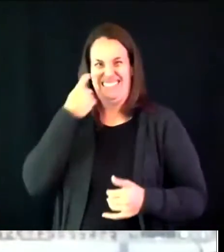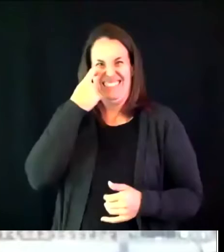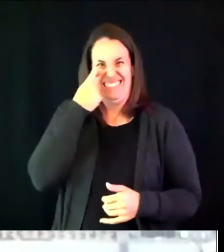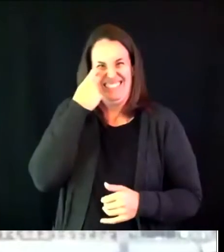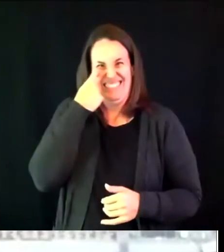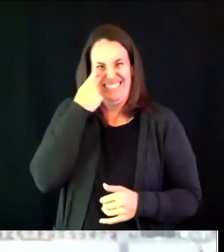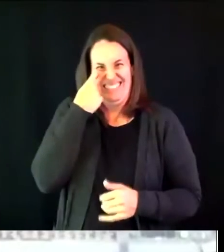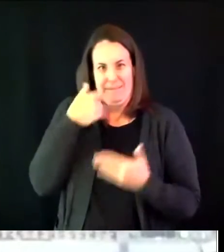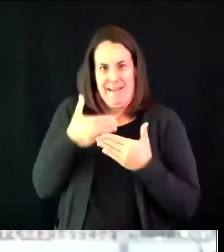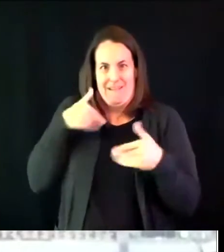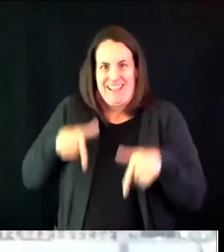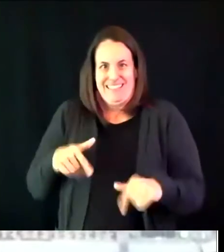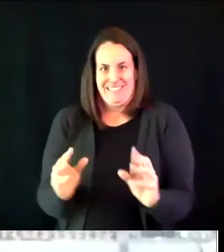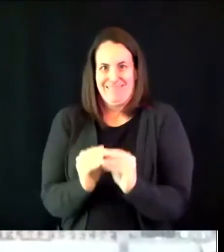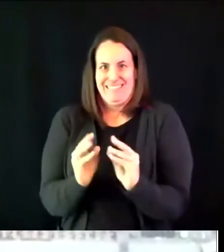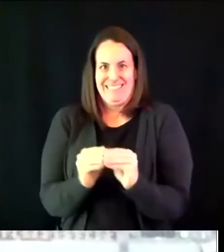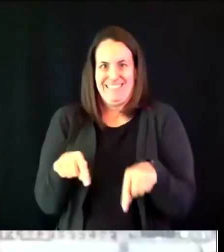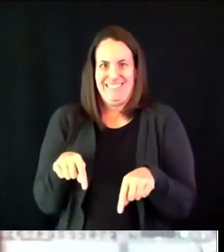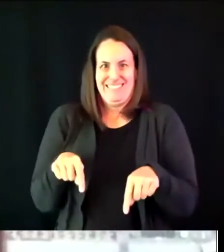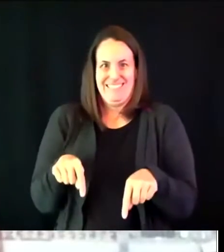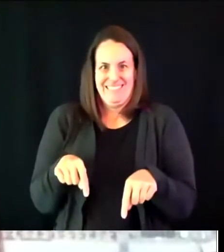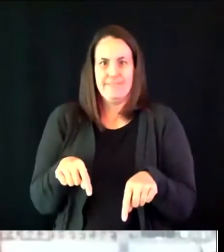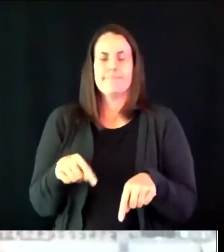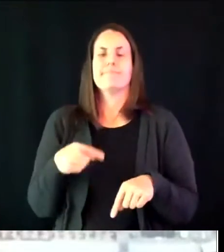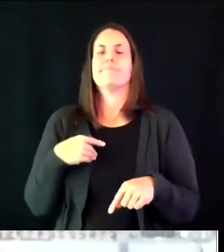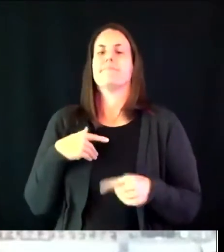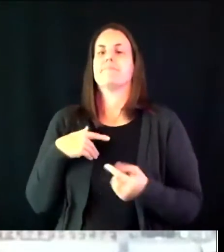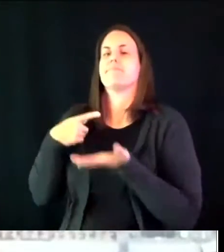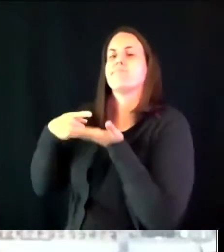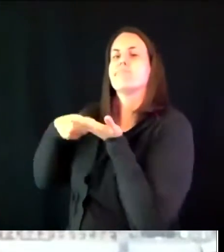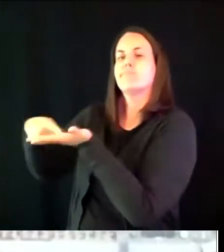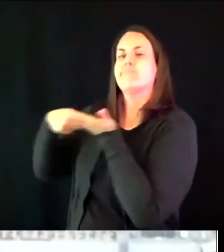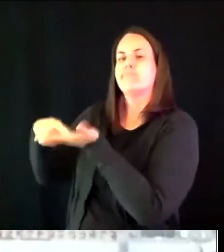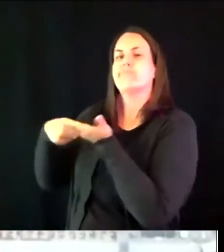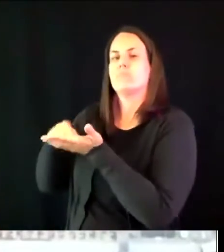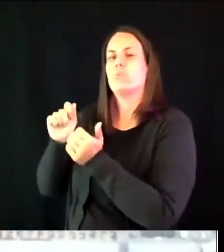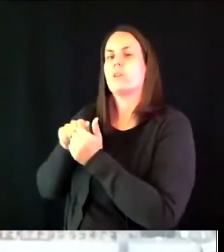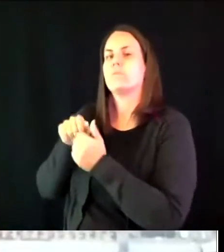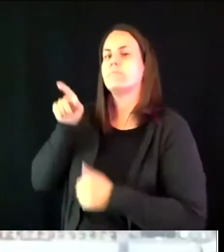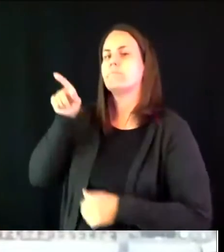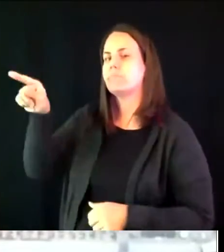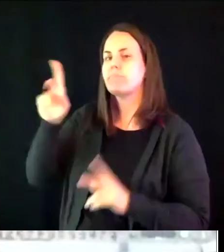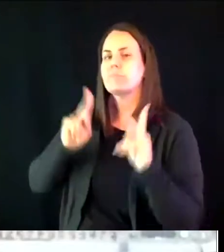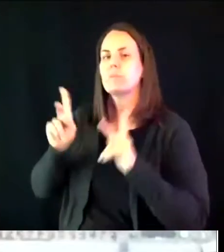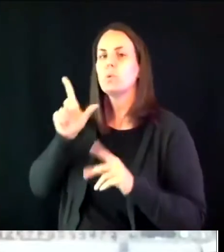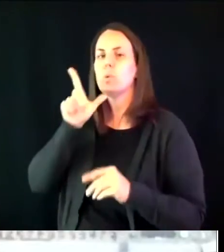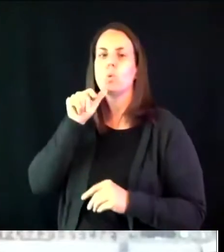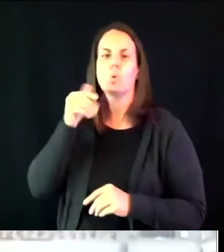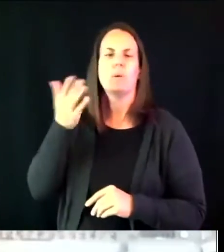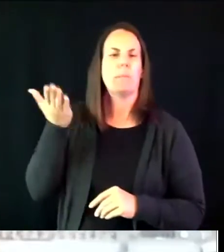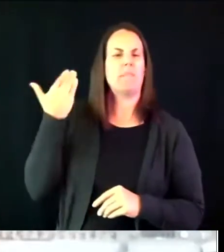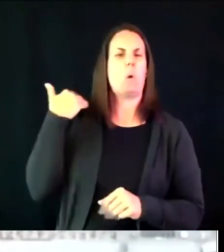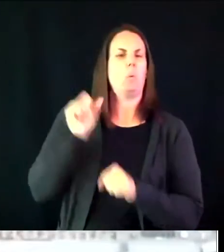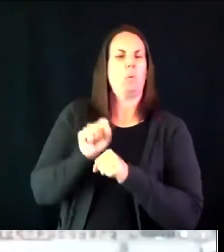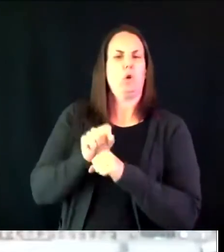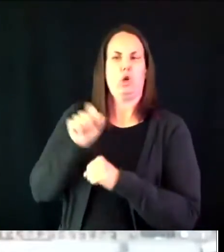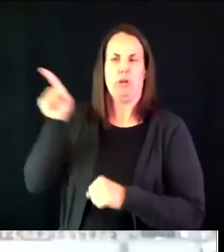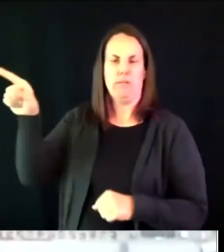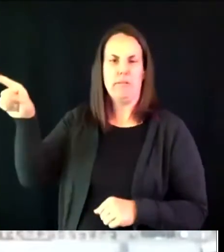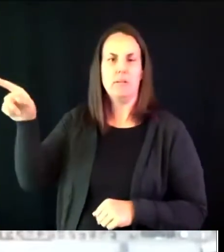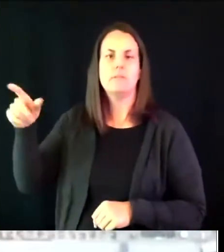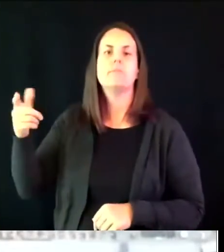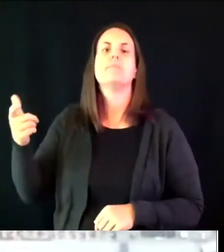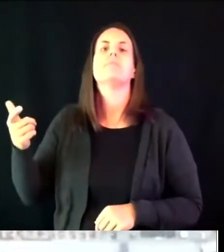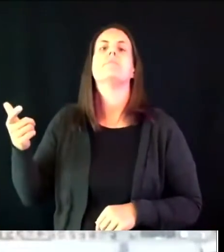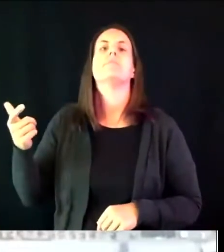with some people who worked at Javits Place that stopped by the ACF just to say hello and wish us the very, very best. So